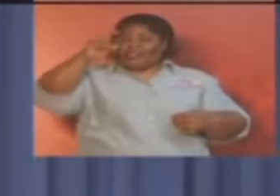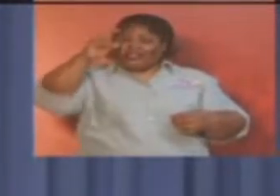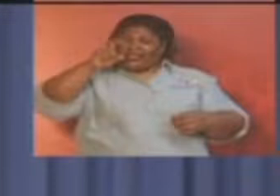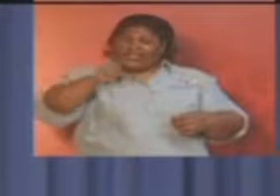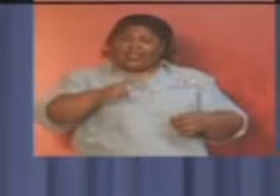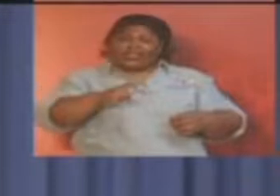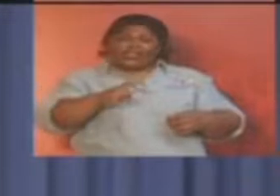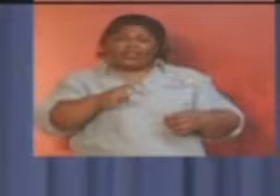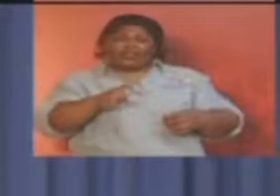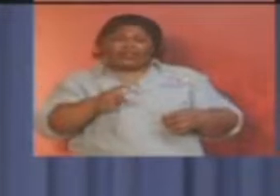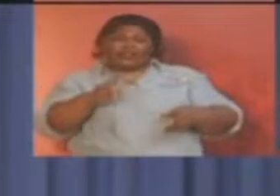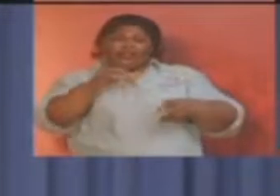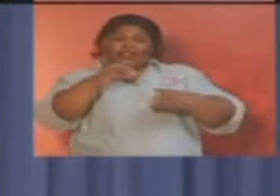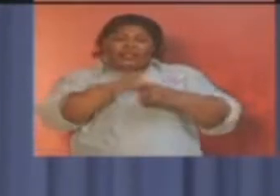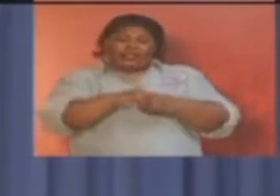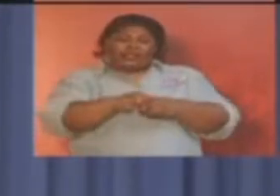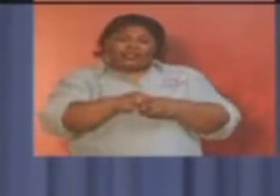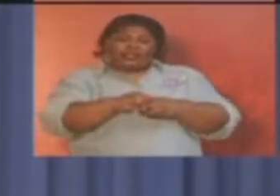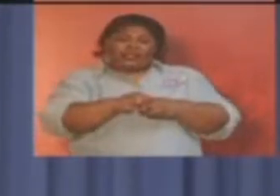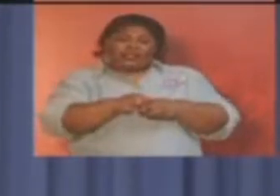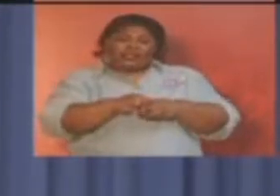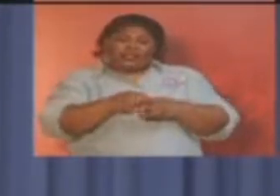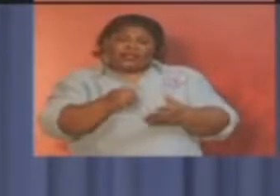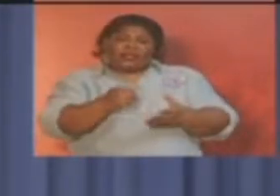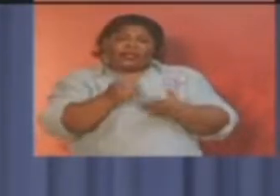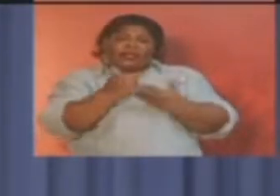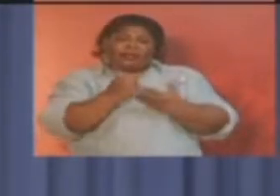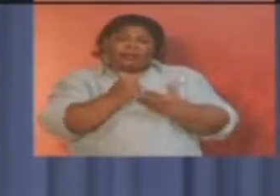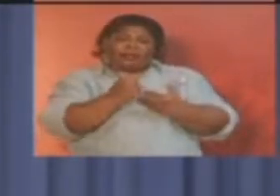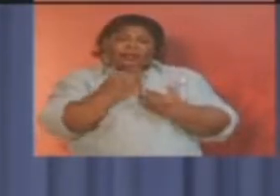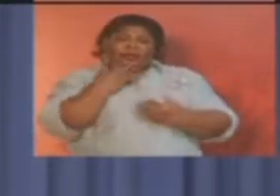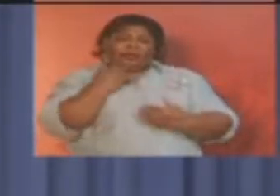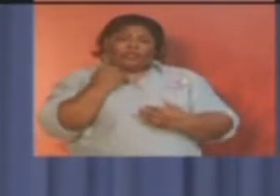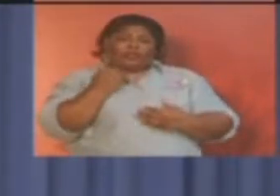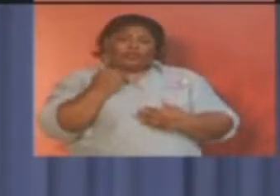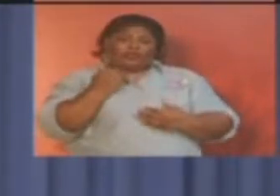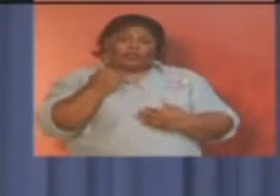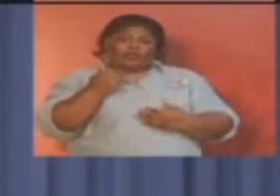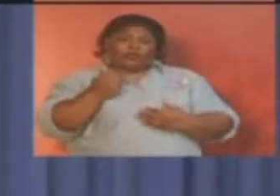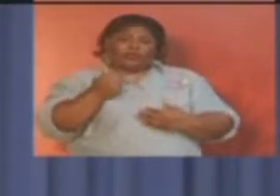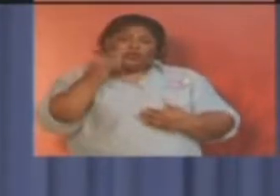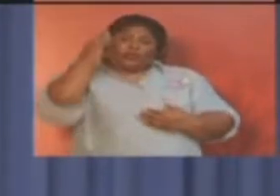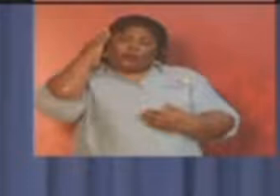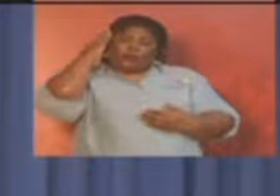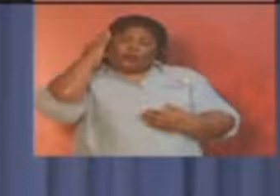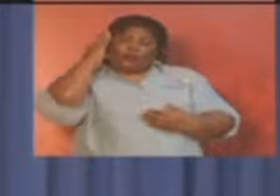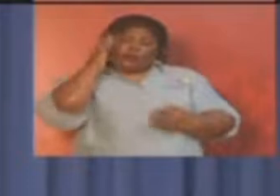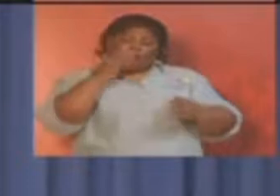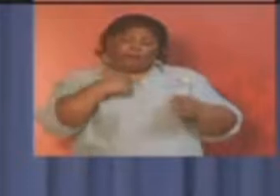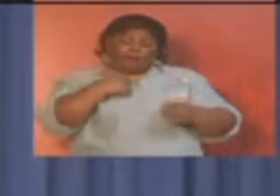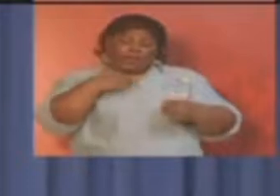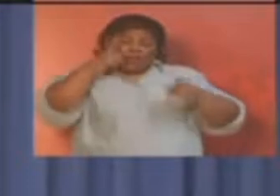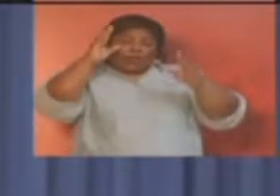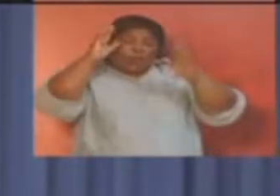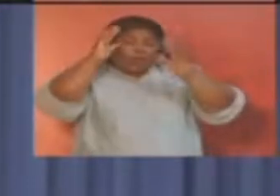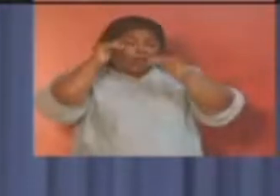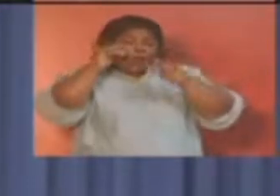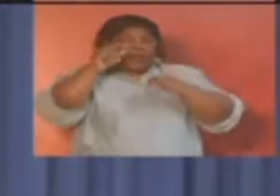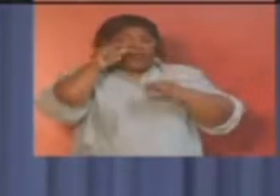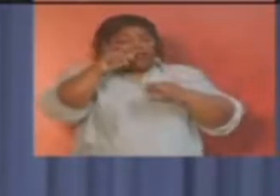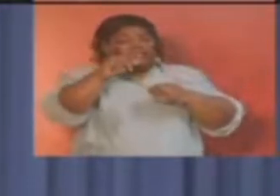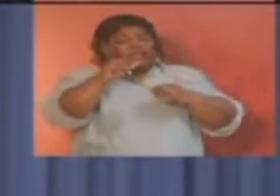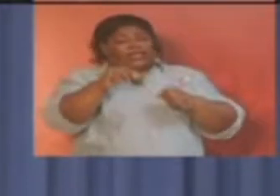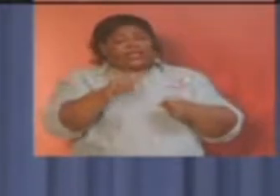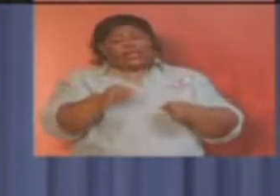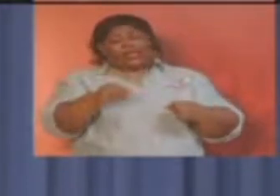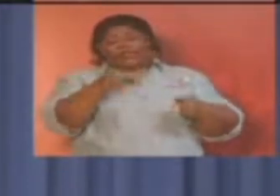solution, because they are citizens of Trinidad and Tobago. And I'm sure that they'll work out the best arrangements. And I'm sure some of the